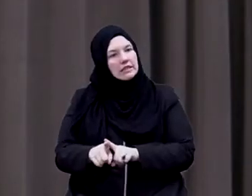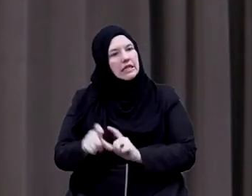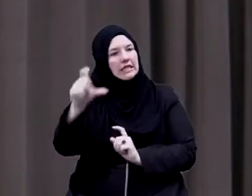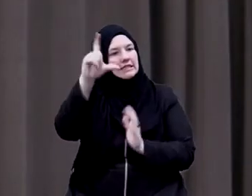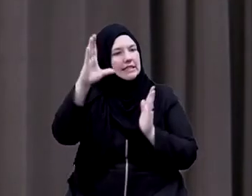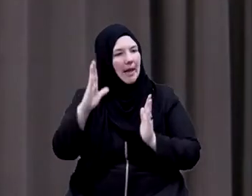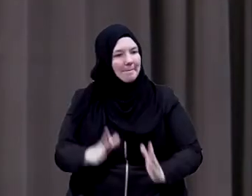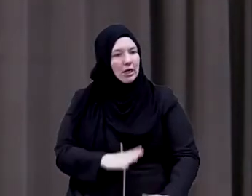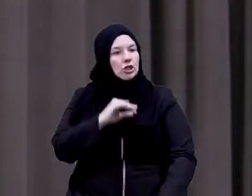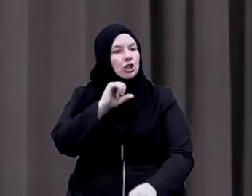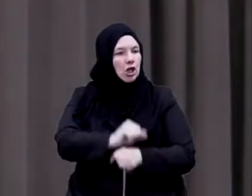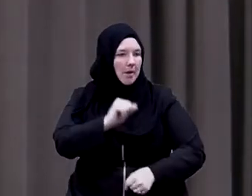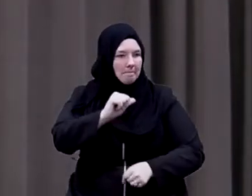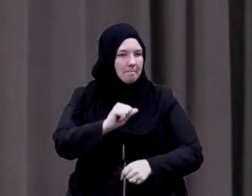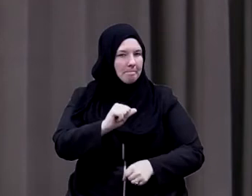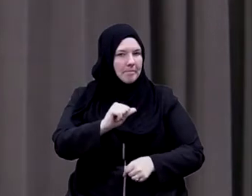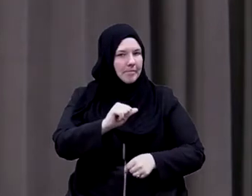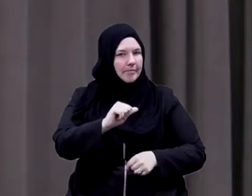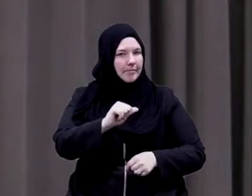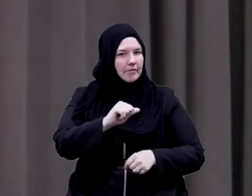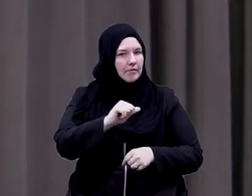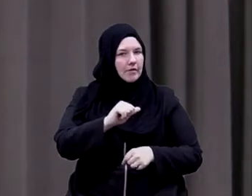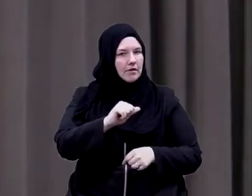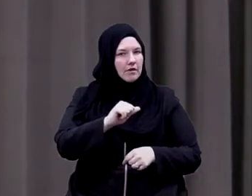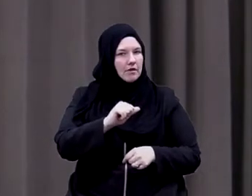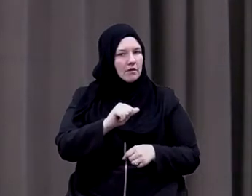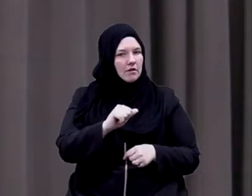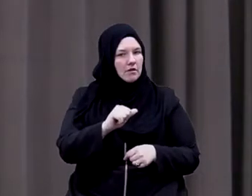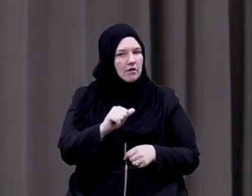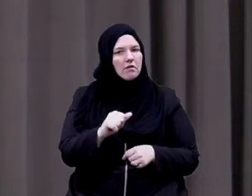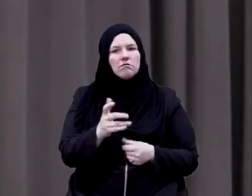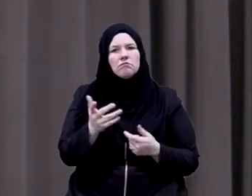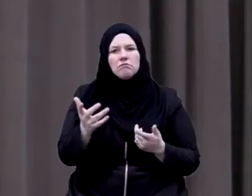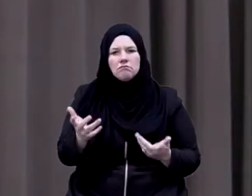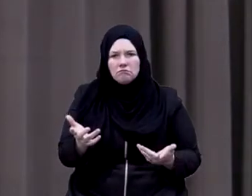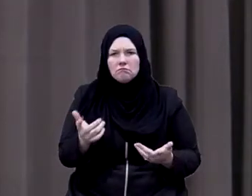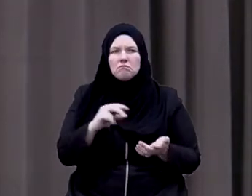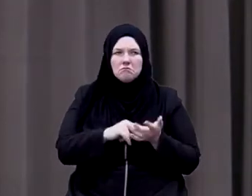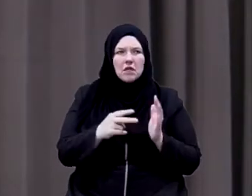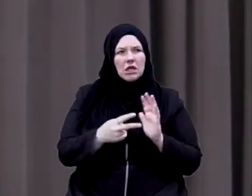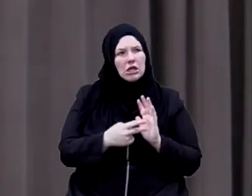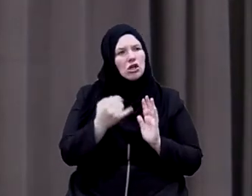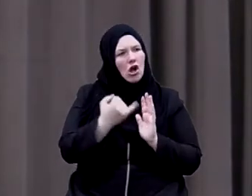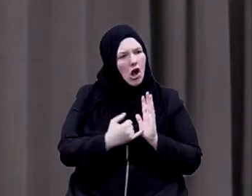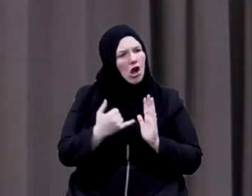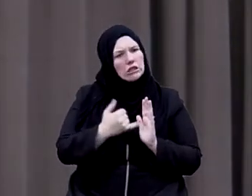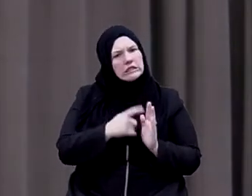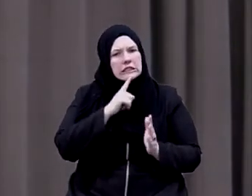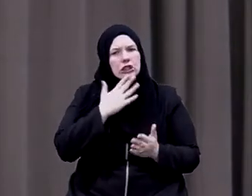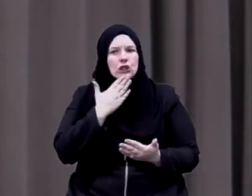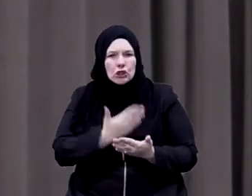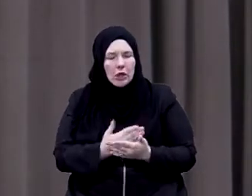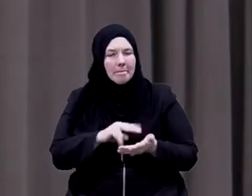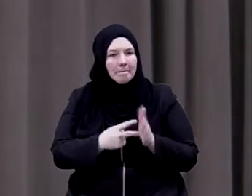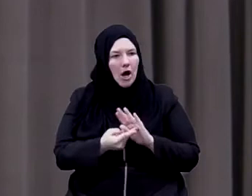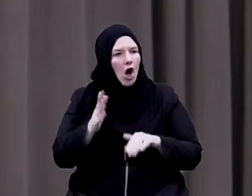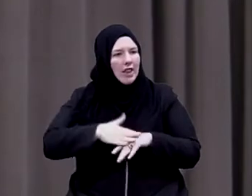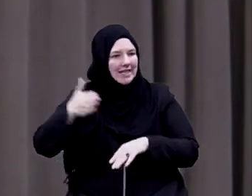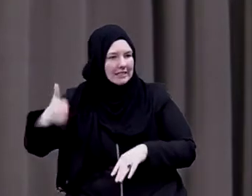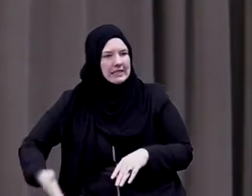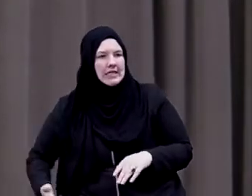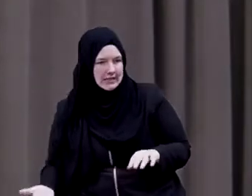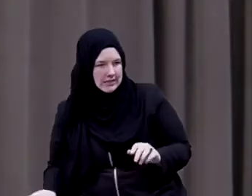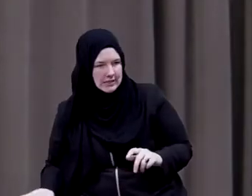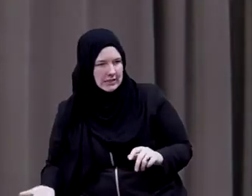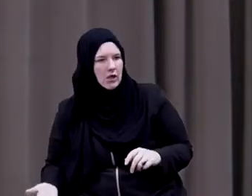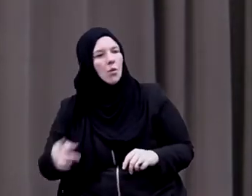profession. It needs not to be. It needs to be something on the side. And we need to work on